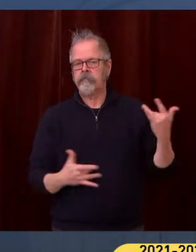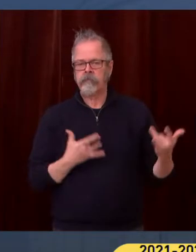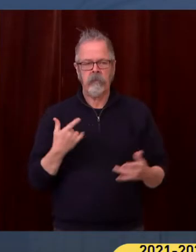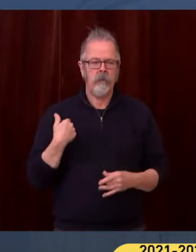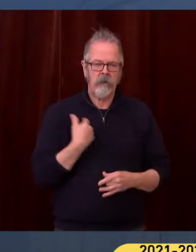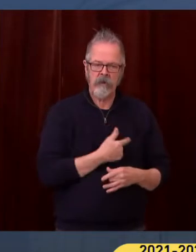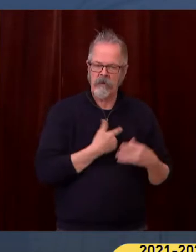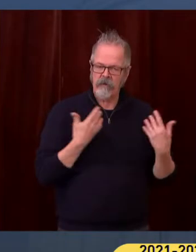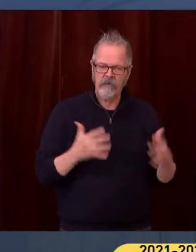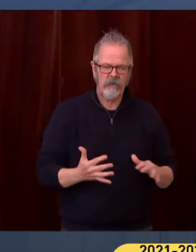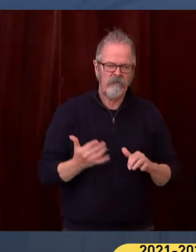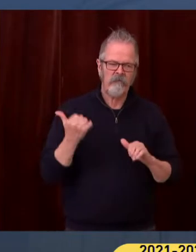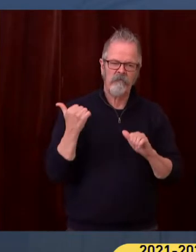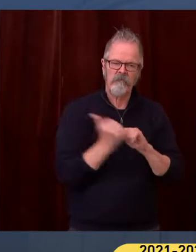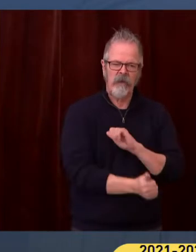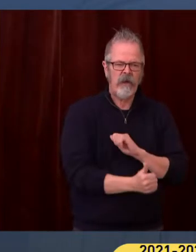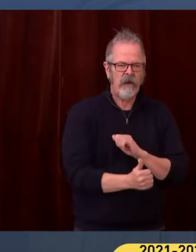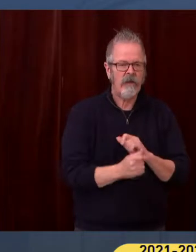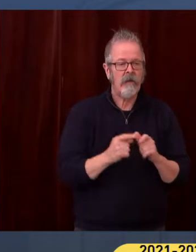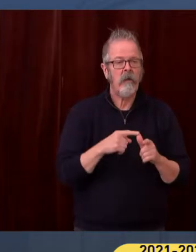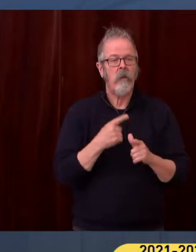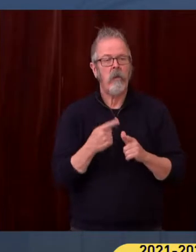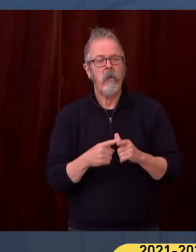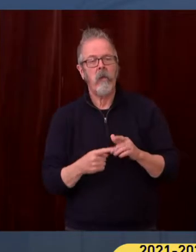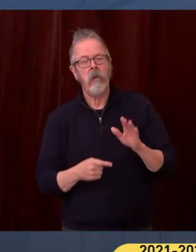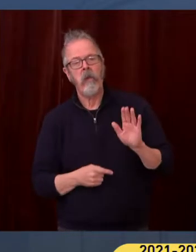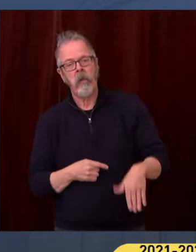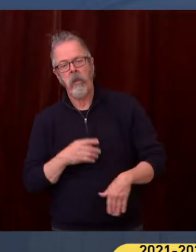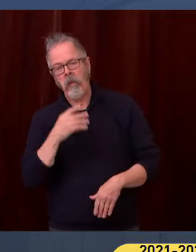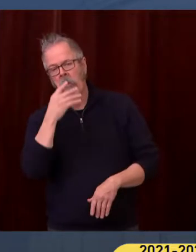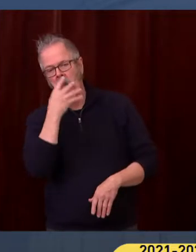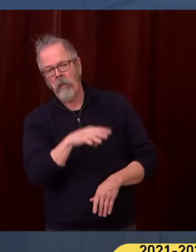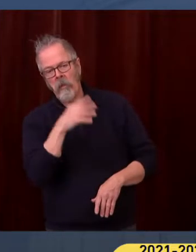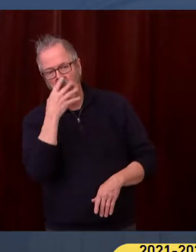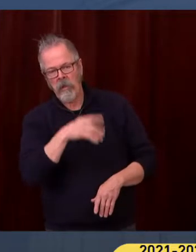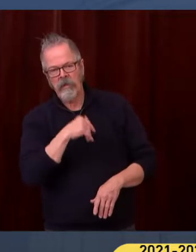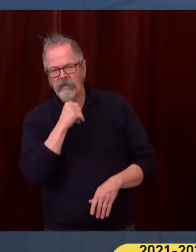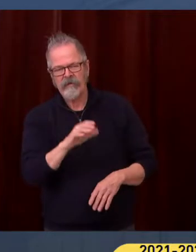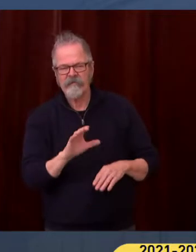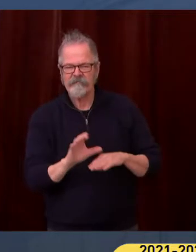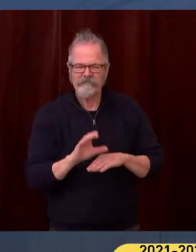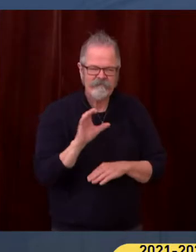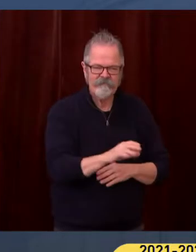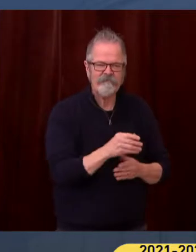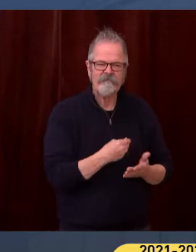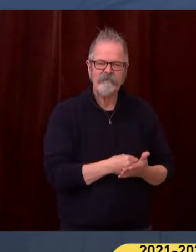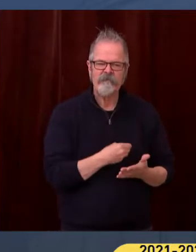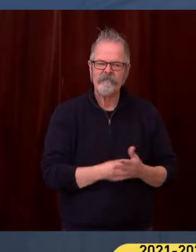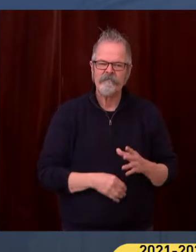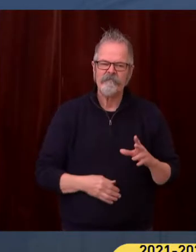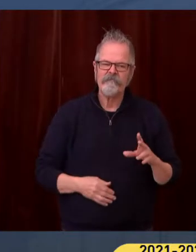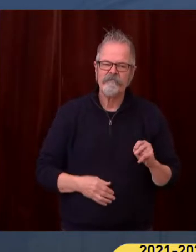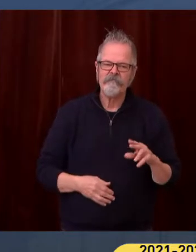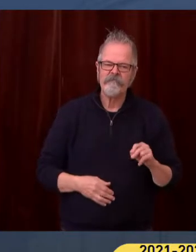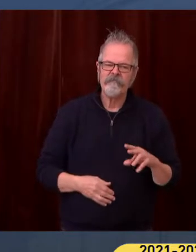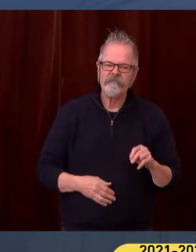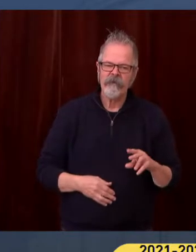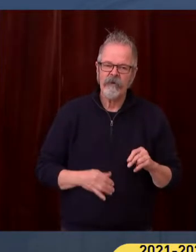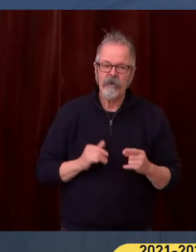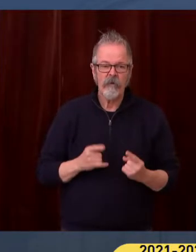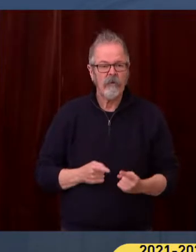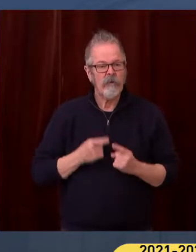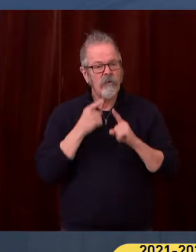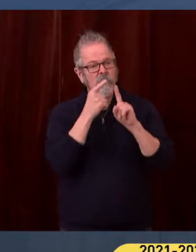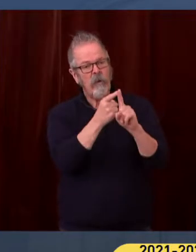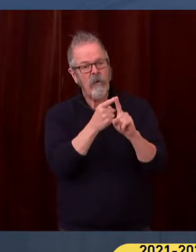So this would be a way to start funding this to reduce some of the horrendous inequities we have in our society that have become more pronounced, frankly, because of the